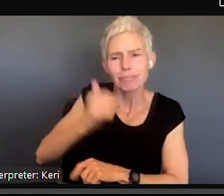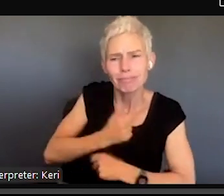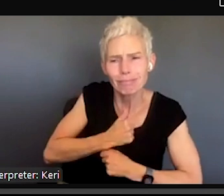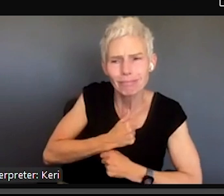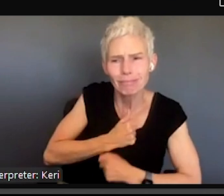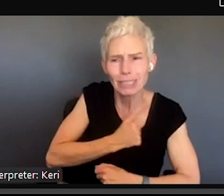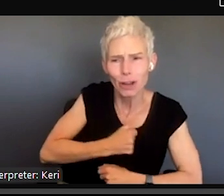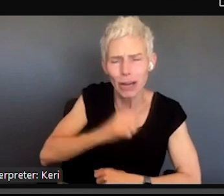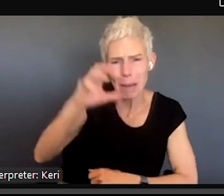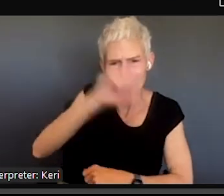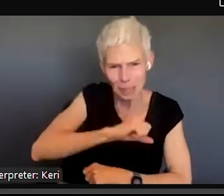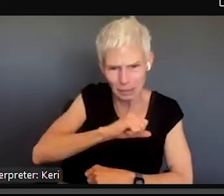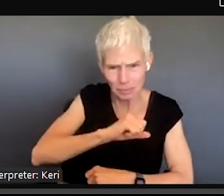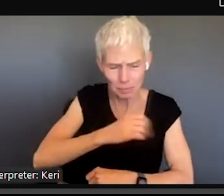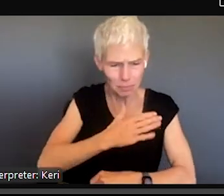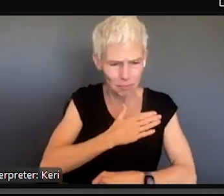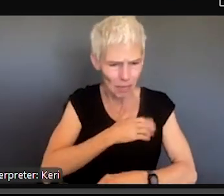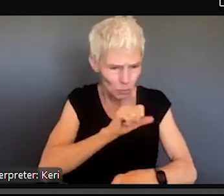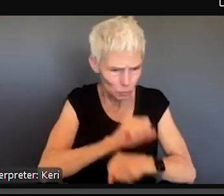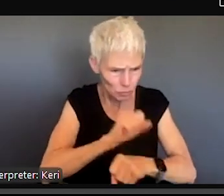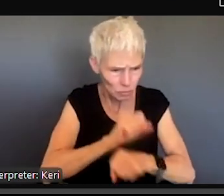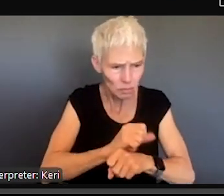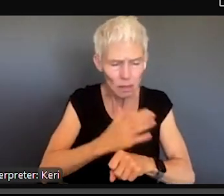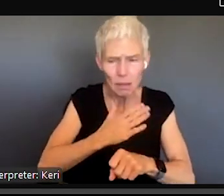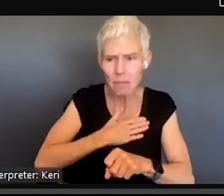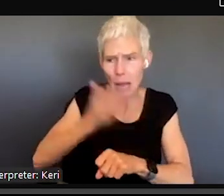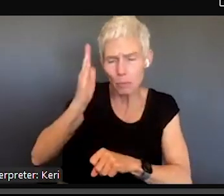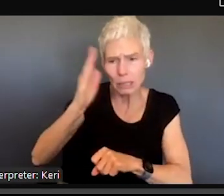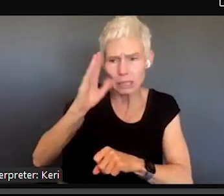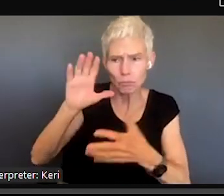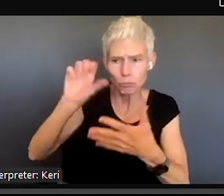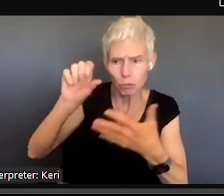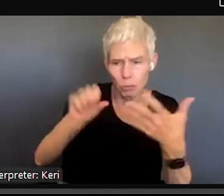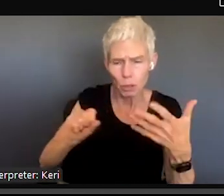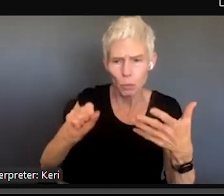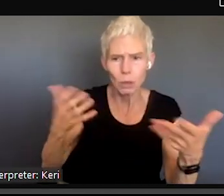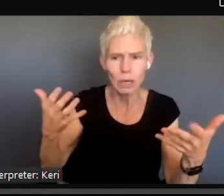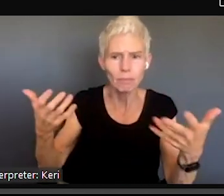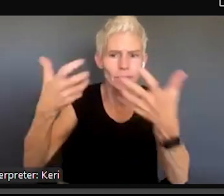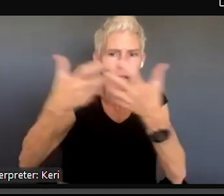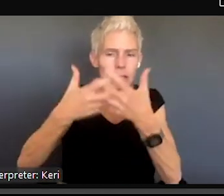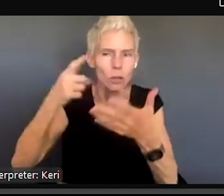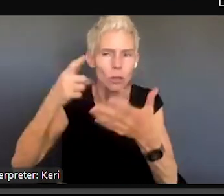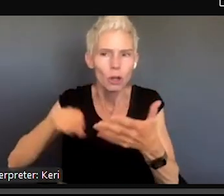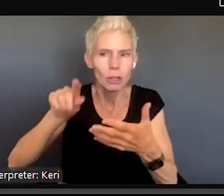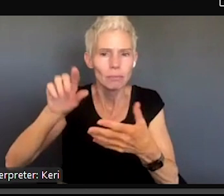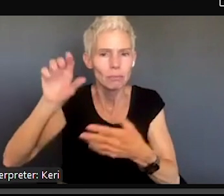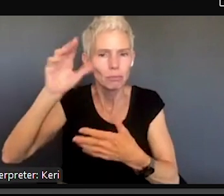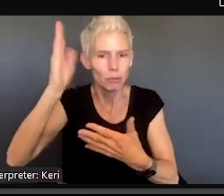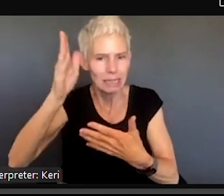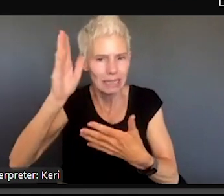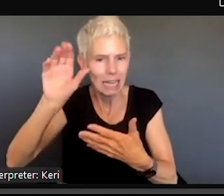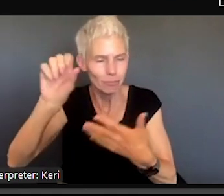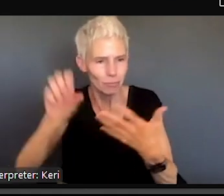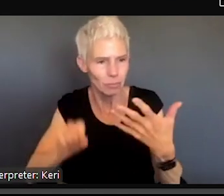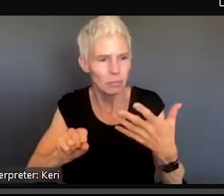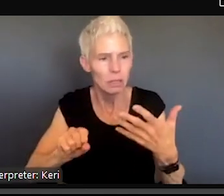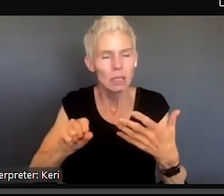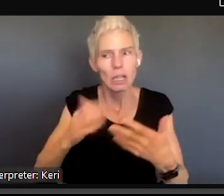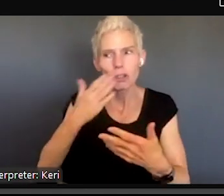my work or my presentation will align with what she did. She's been a very good partner for us in